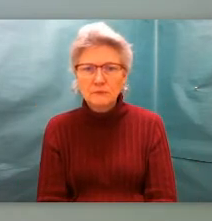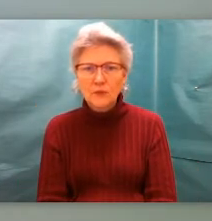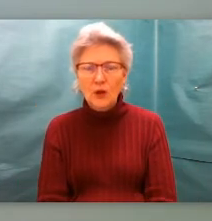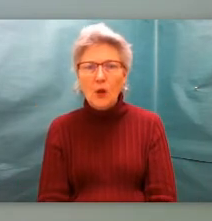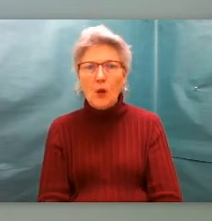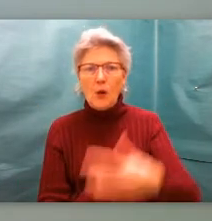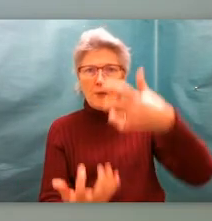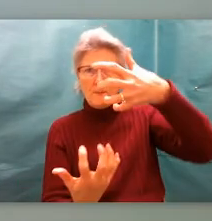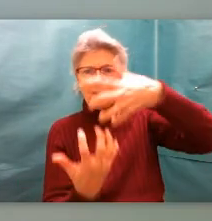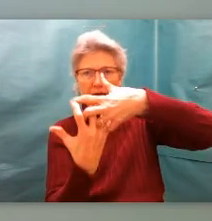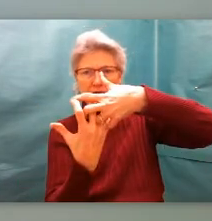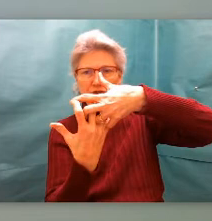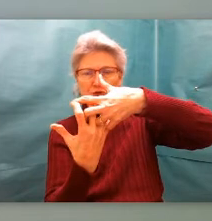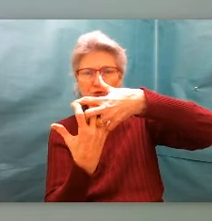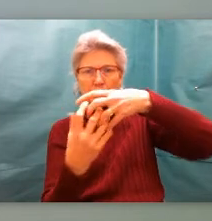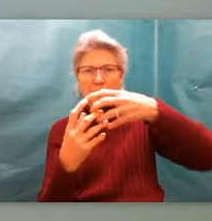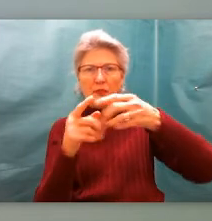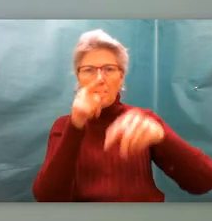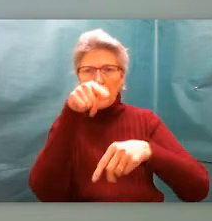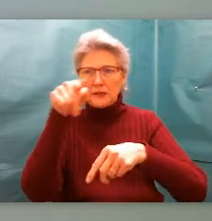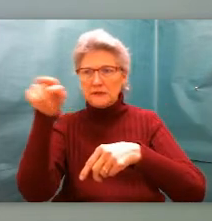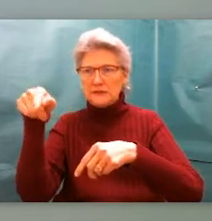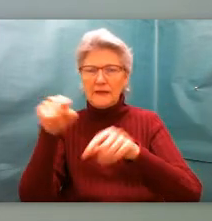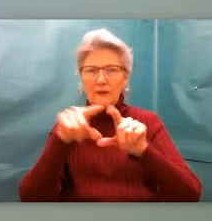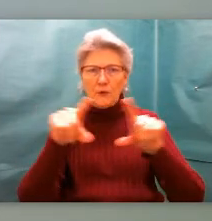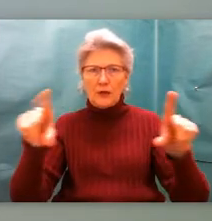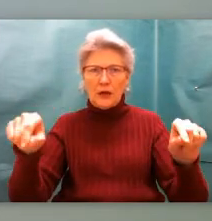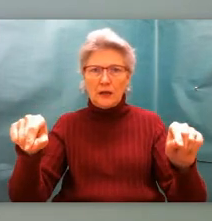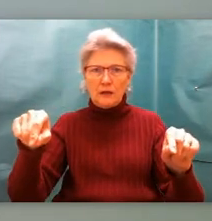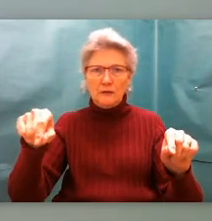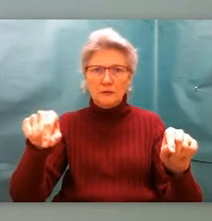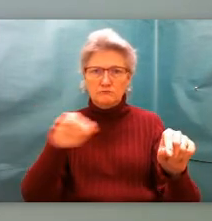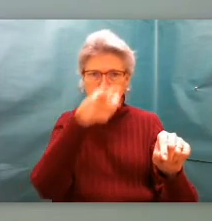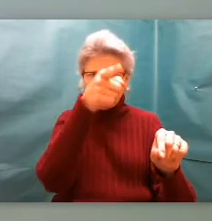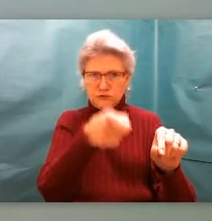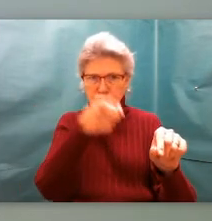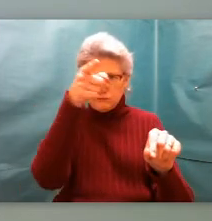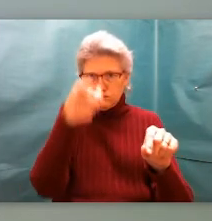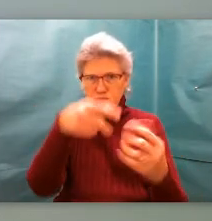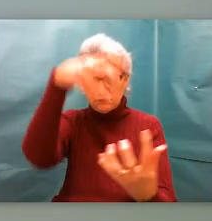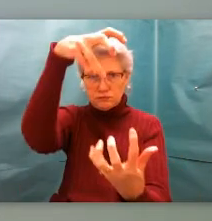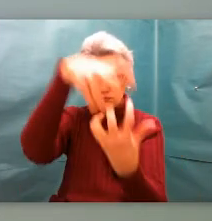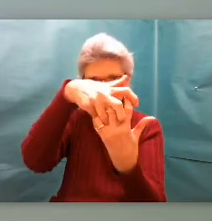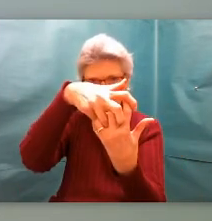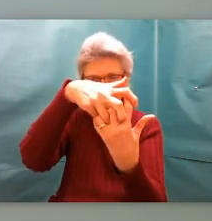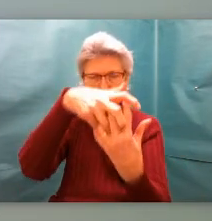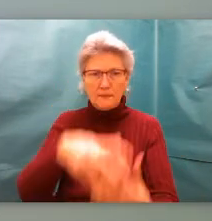up with the marks of my rectangle, and I will